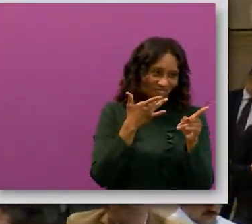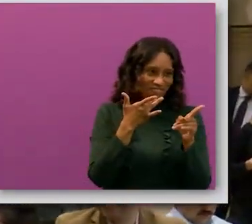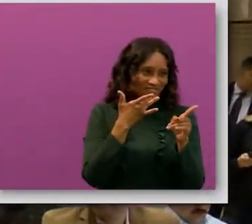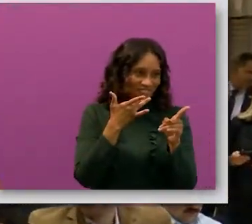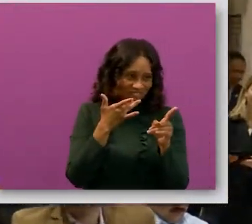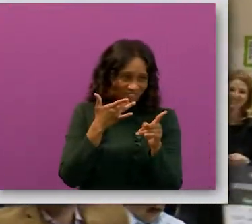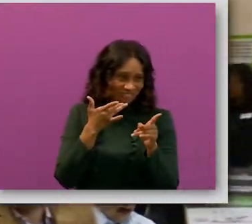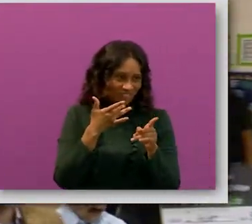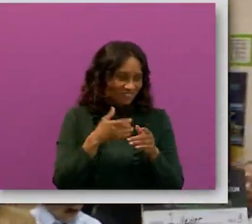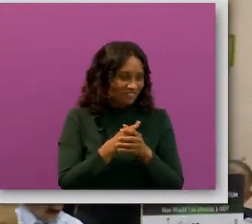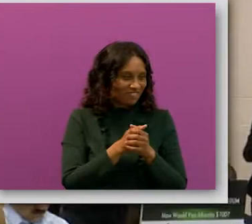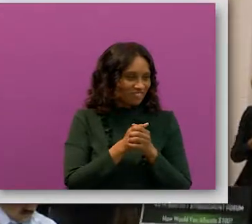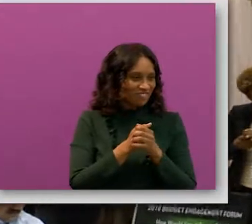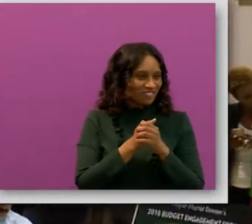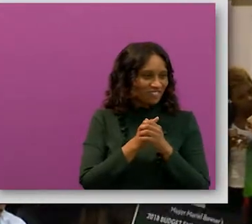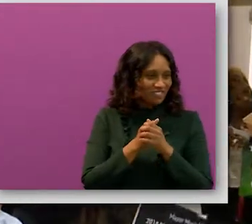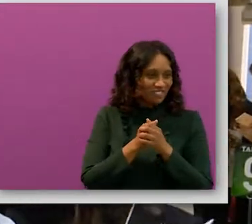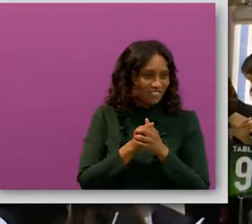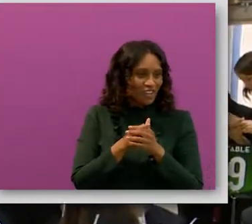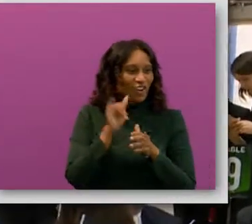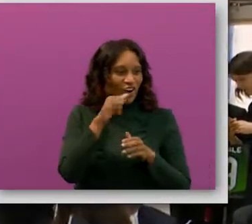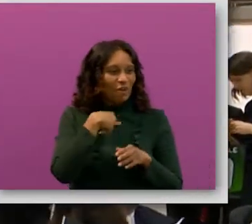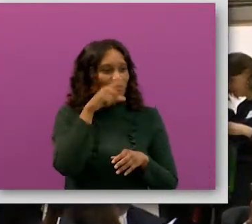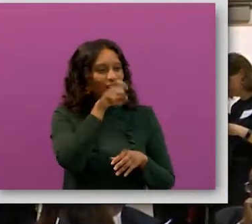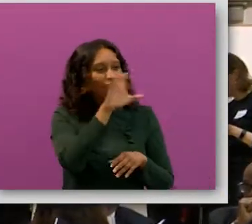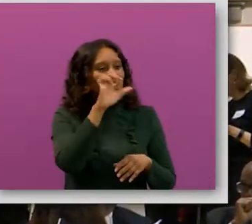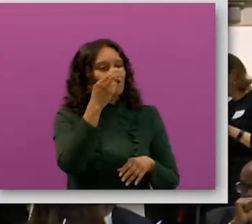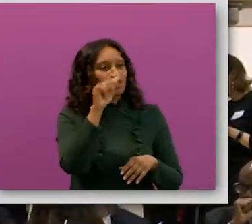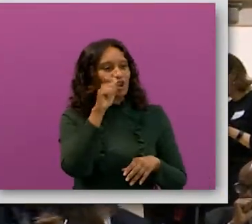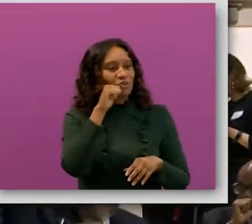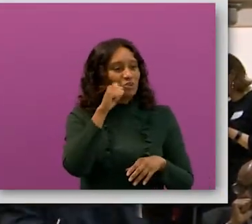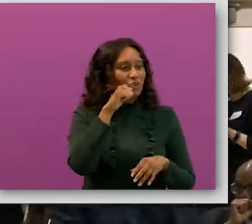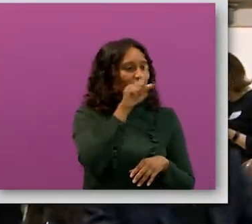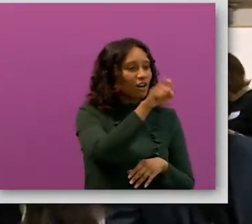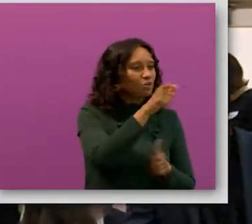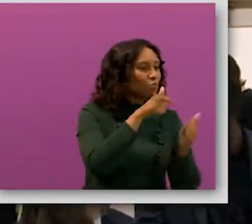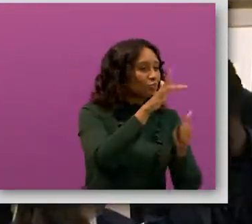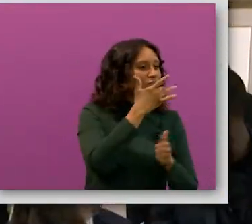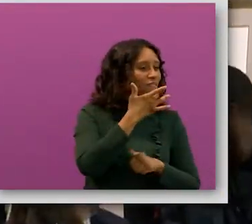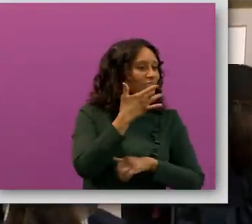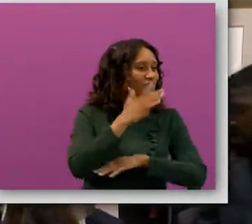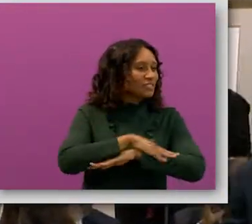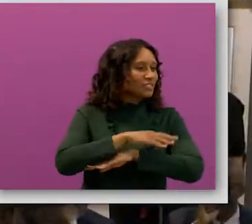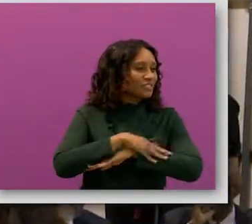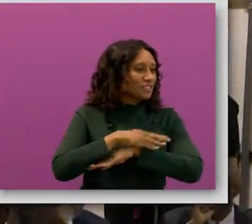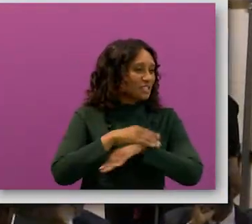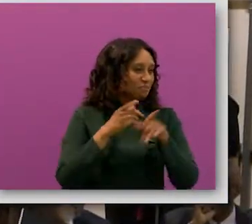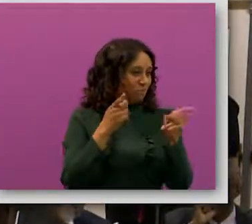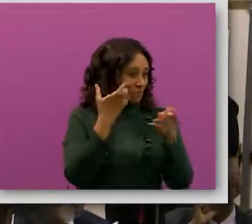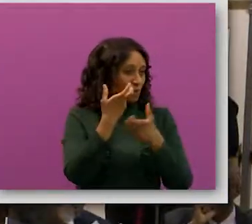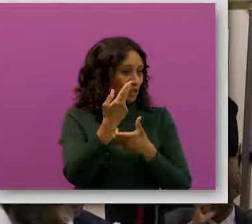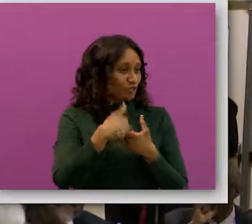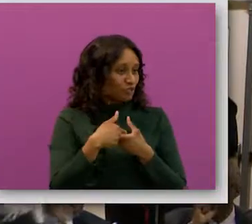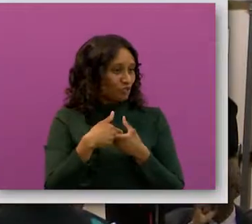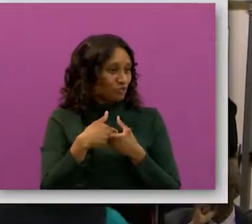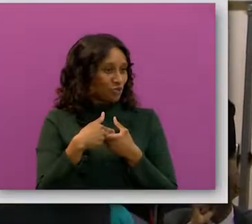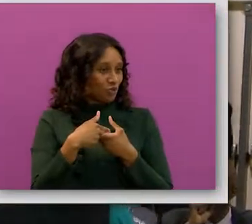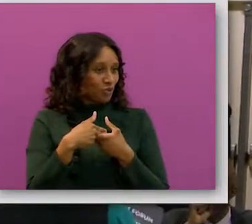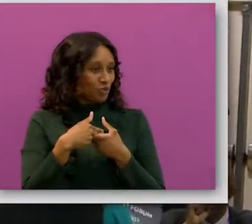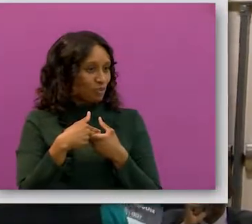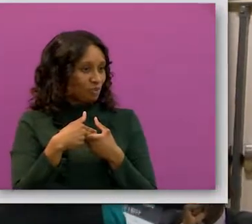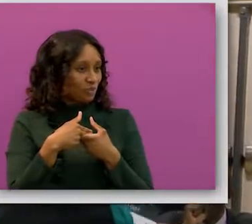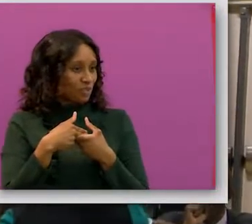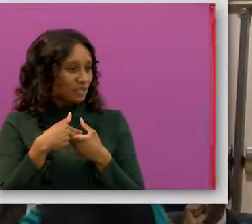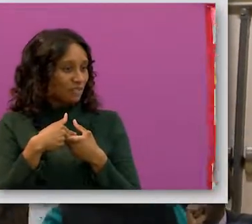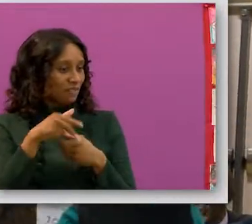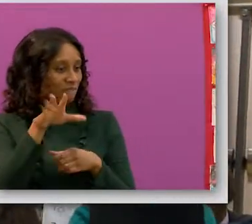Who's going to speak for Charlie's table, Charlie? Charlie. Yeah, Mary's going to do it. Mary, do you want to join? Or Charlie, do you want to join Mary over